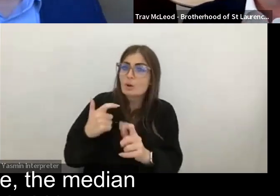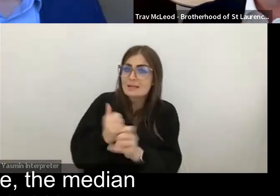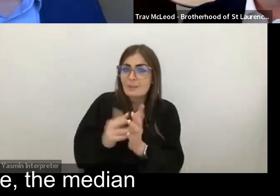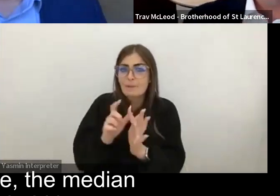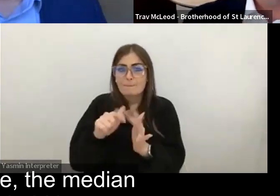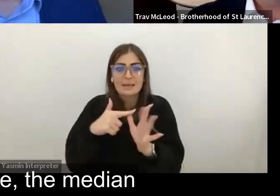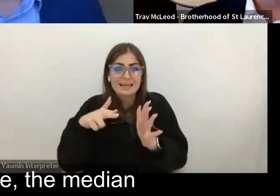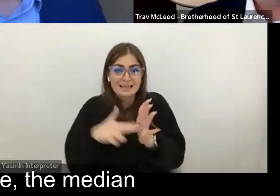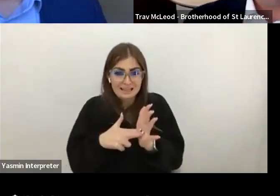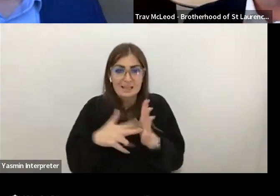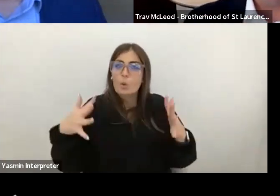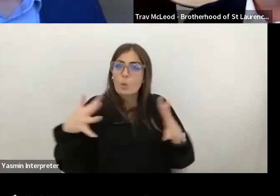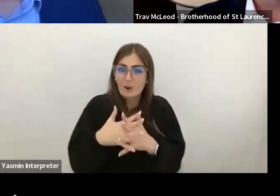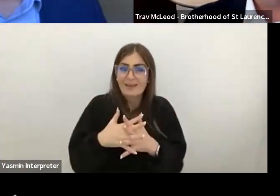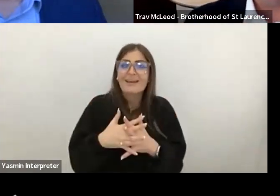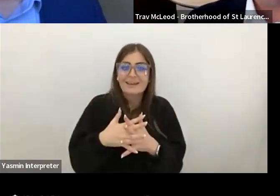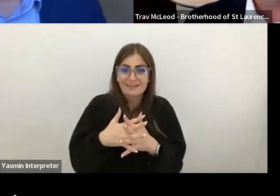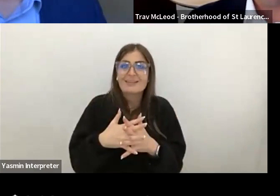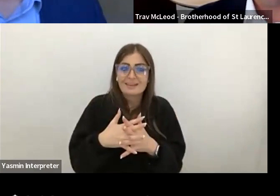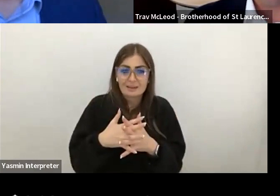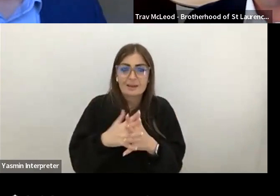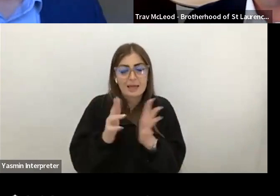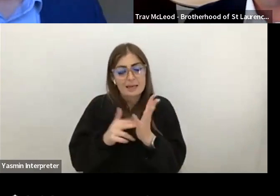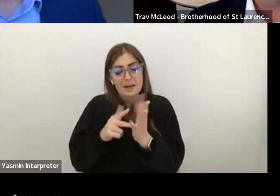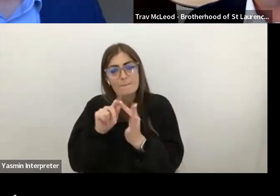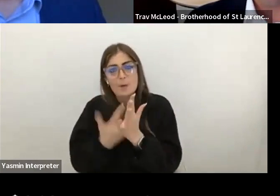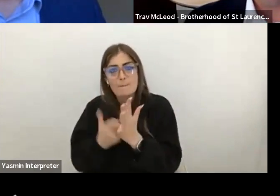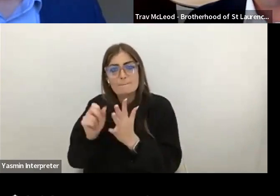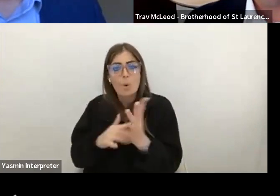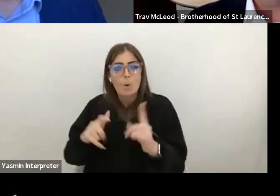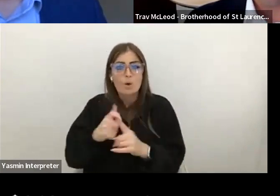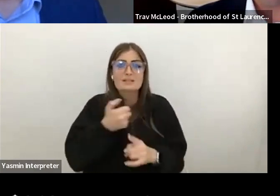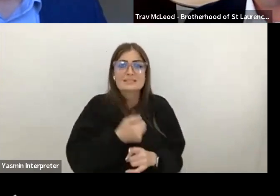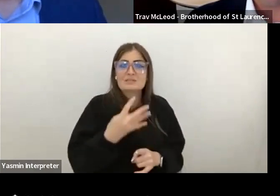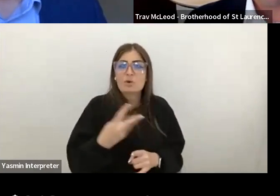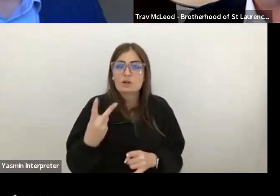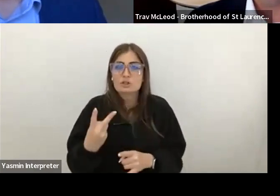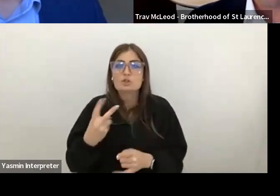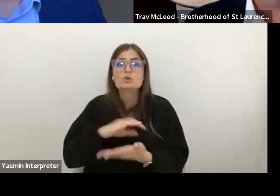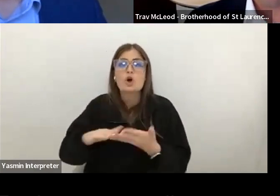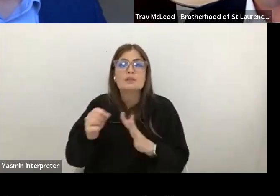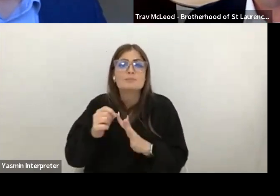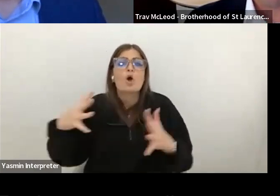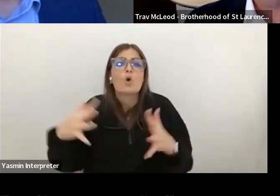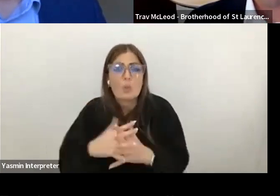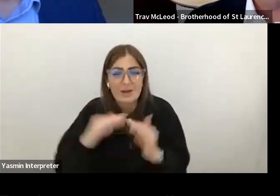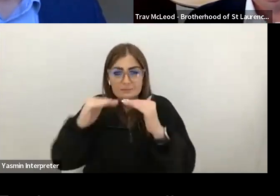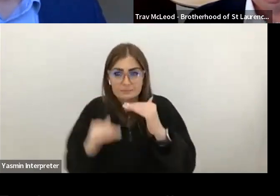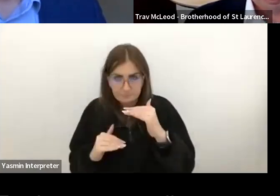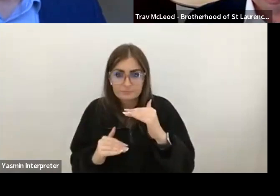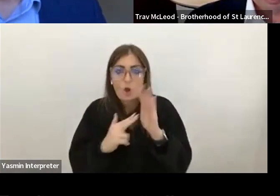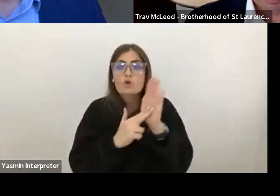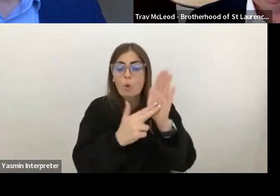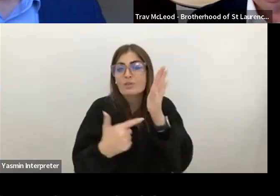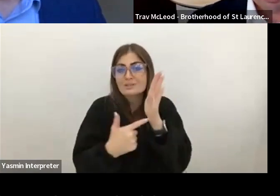weekly household income in Number Mall is $642 per week, below the Northern Territory